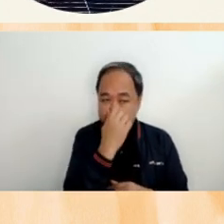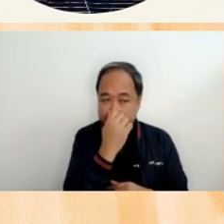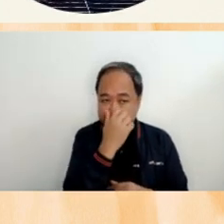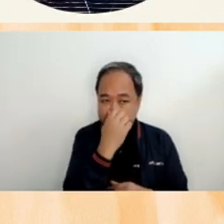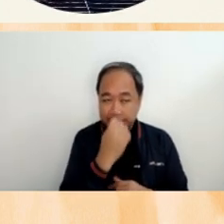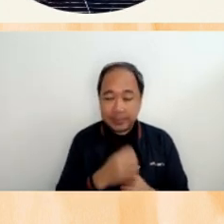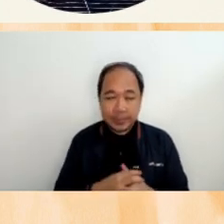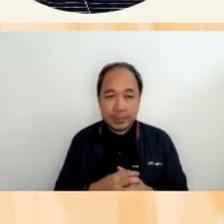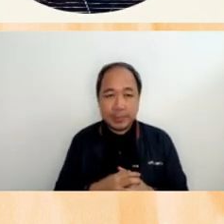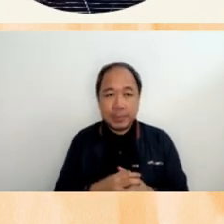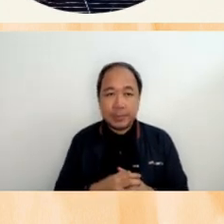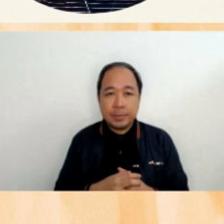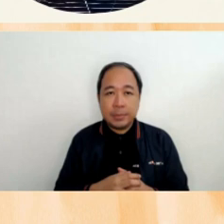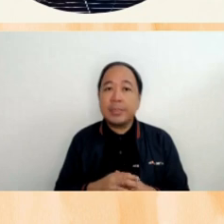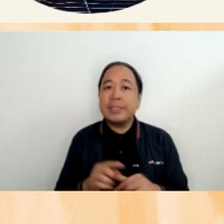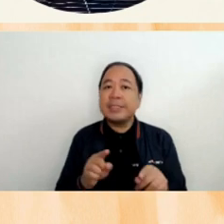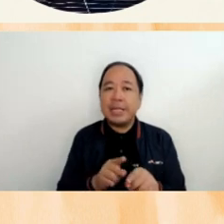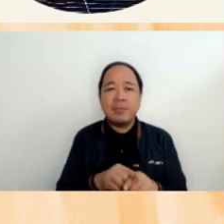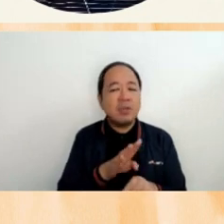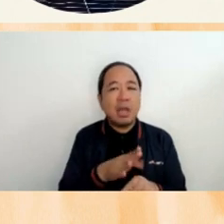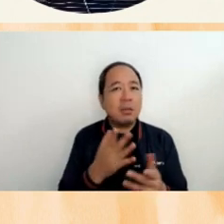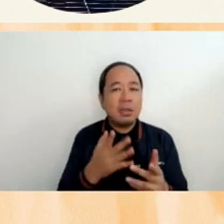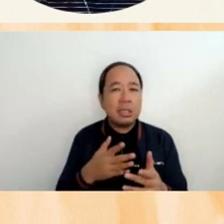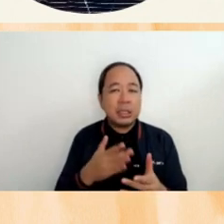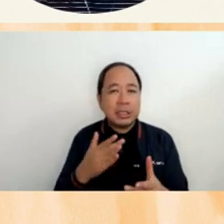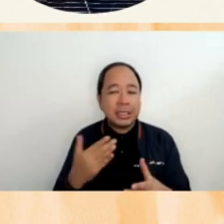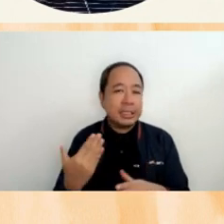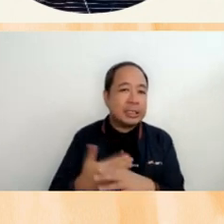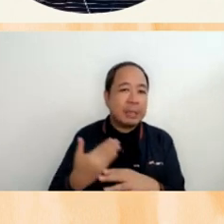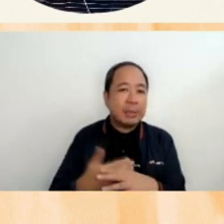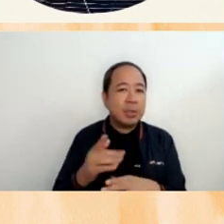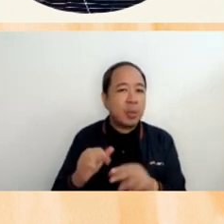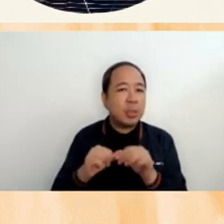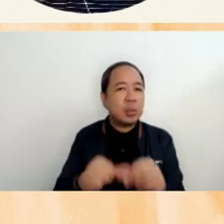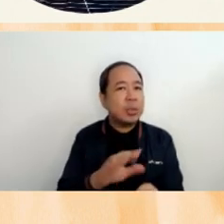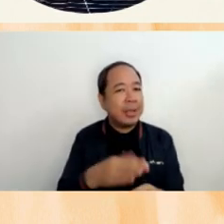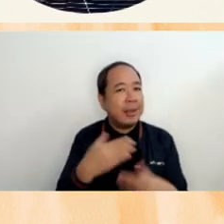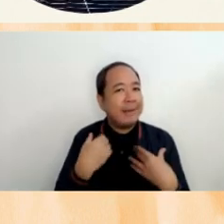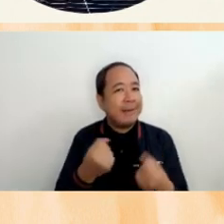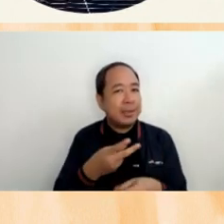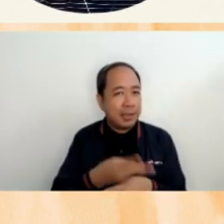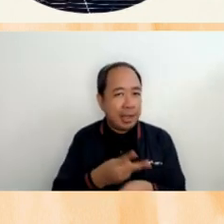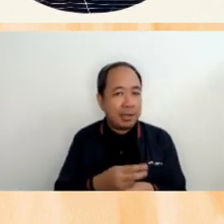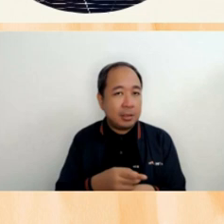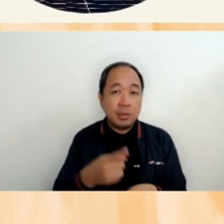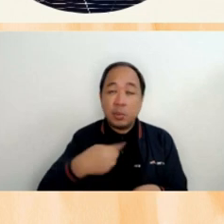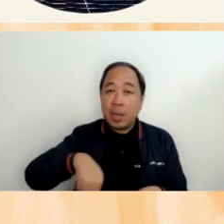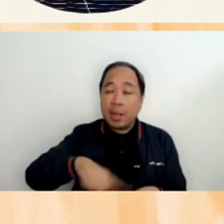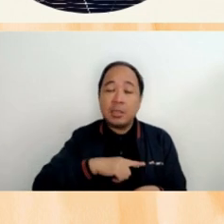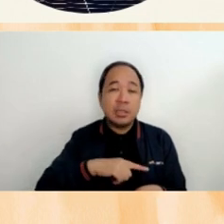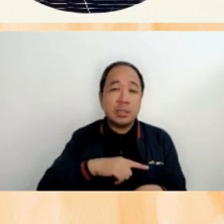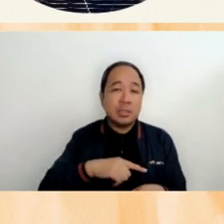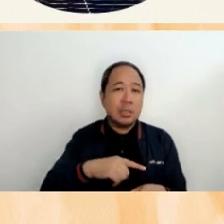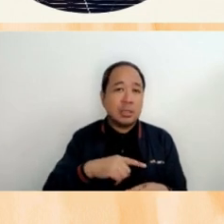Also, there have been breaks in the continuity of healthcare, and those of us in the medical field have felt